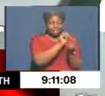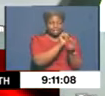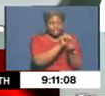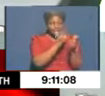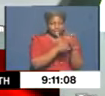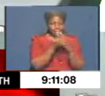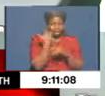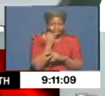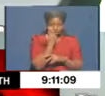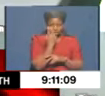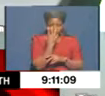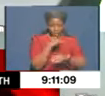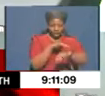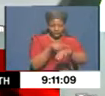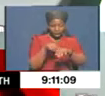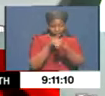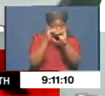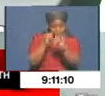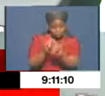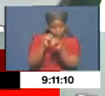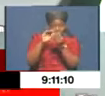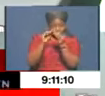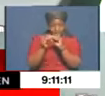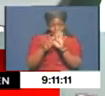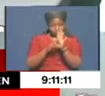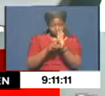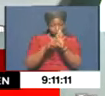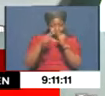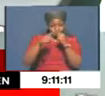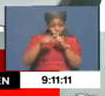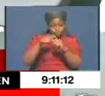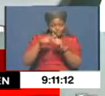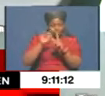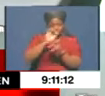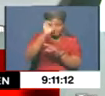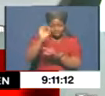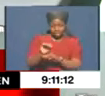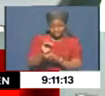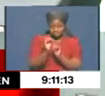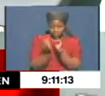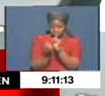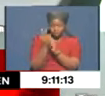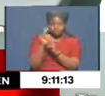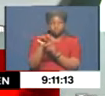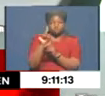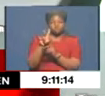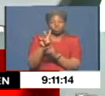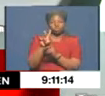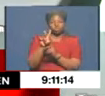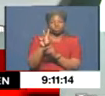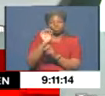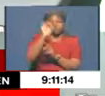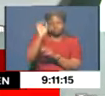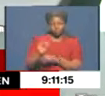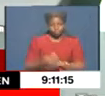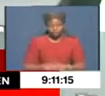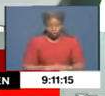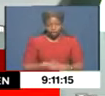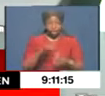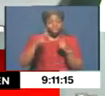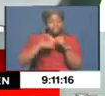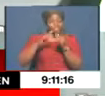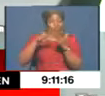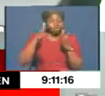hours. The new figures represent a positivity rate of 12.2%. Unfortunately, seven more deaths have